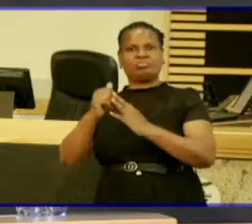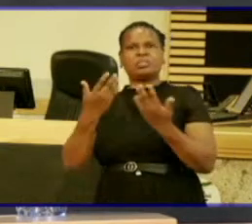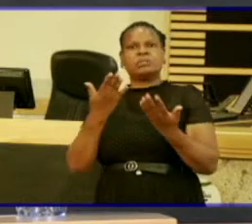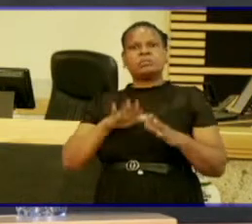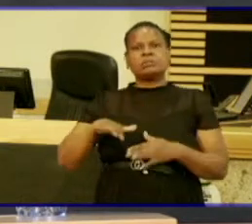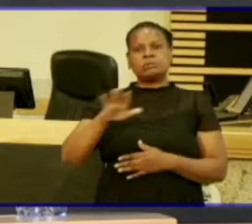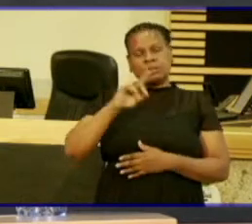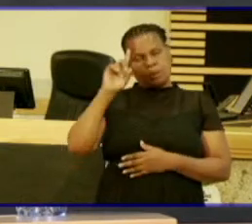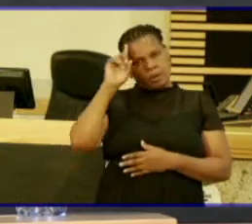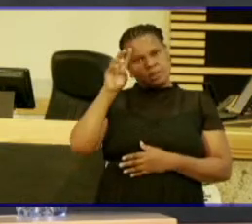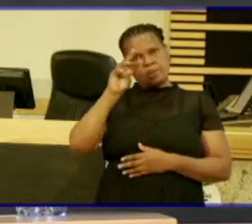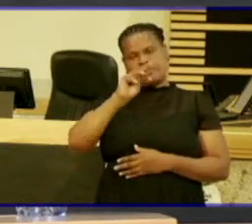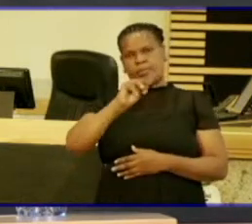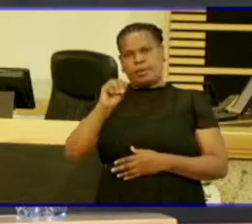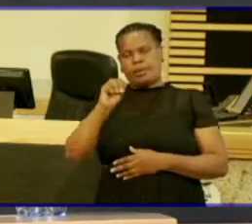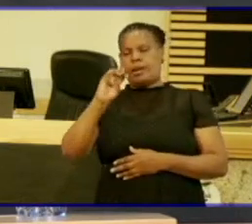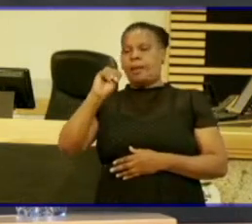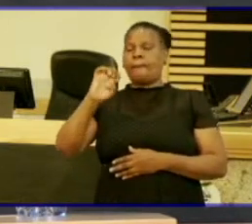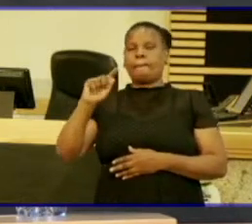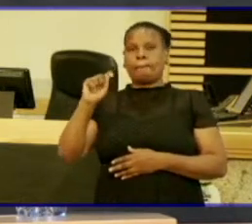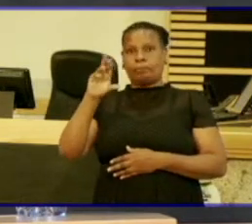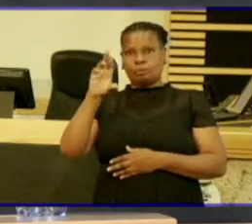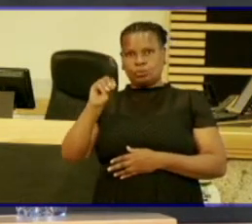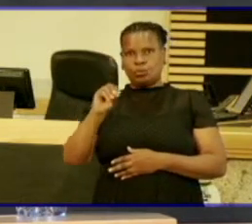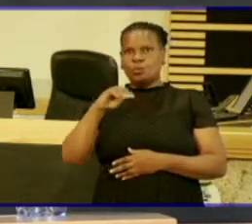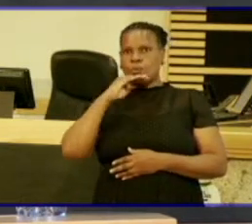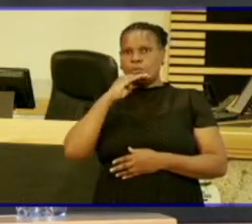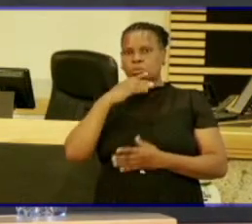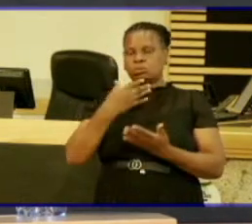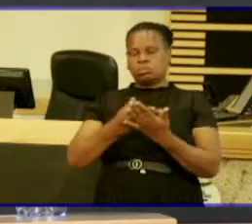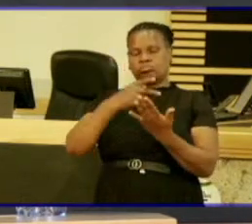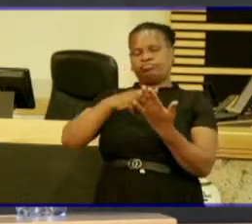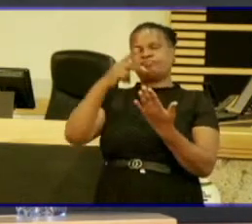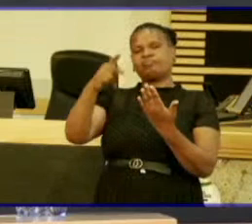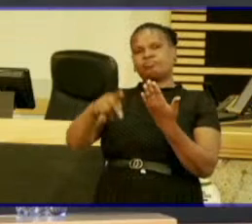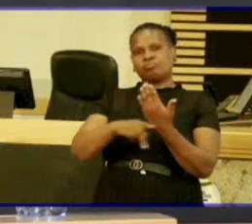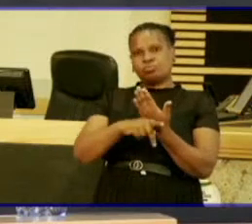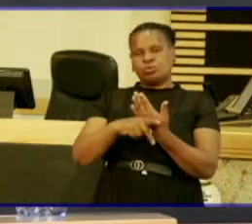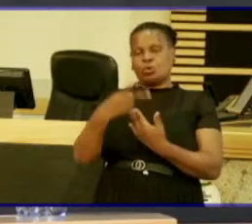and a prominent black-owned developer, which is projected to yield